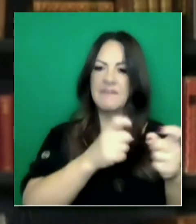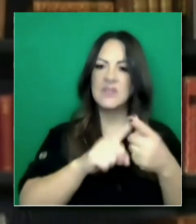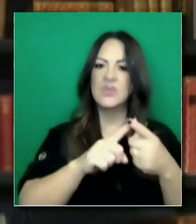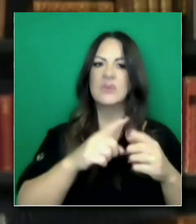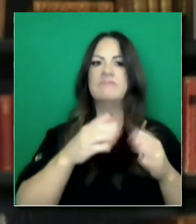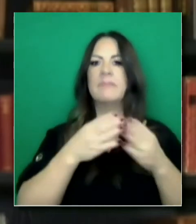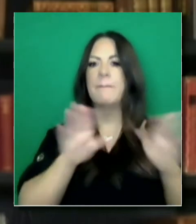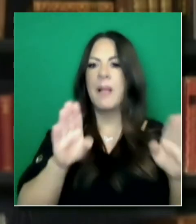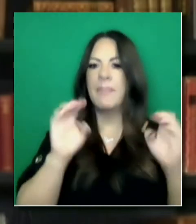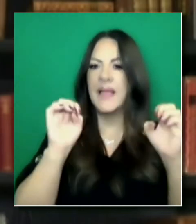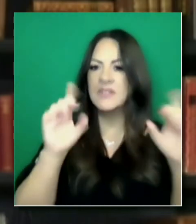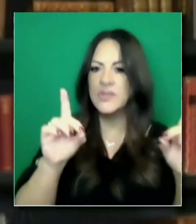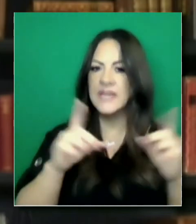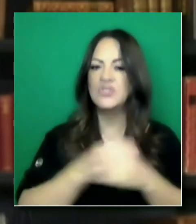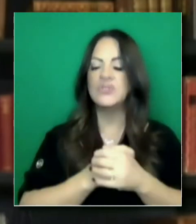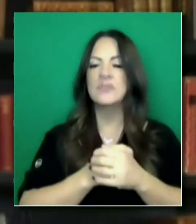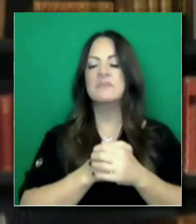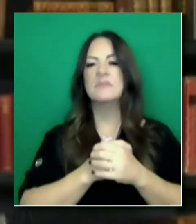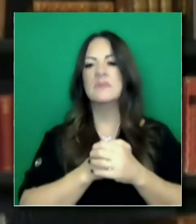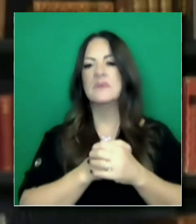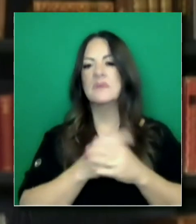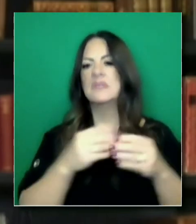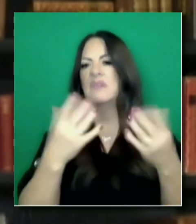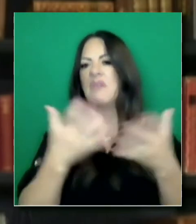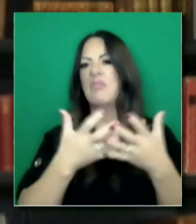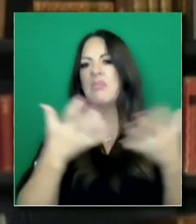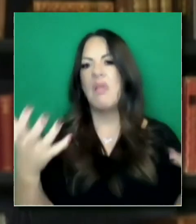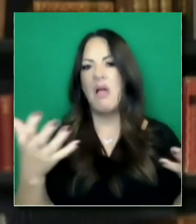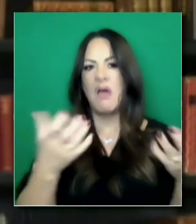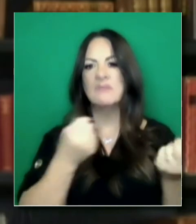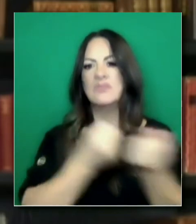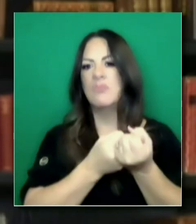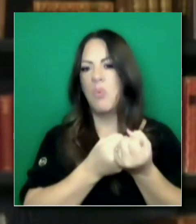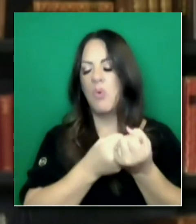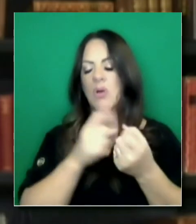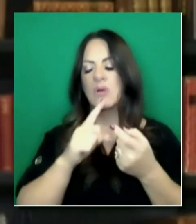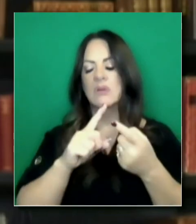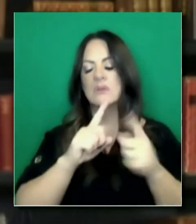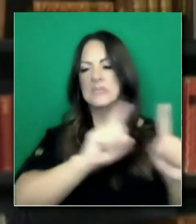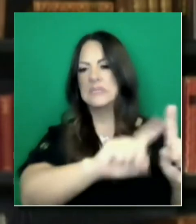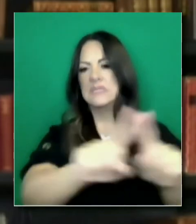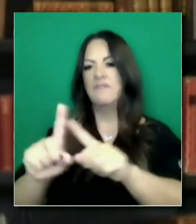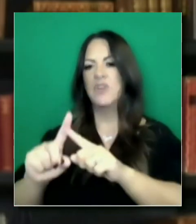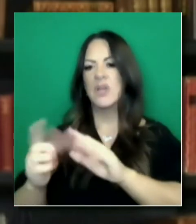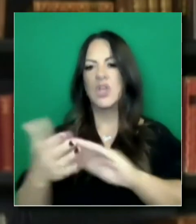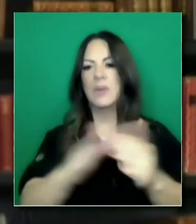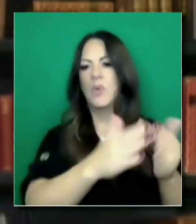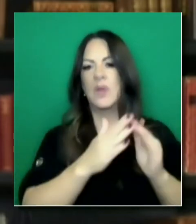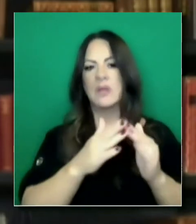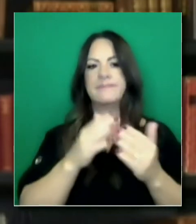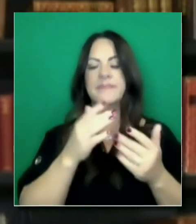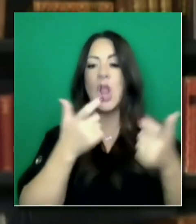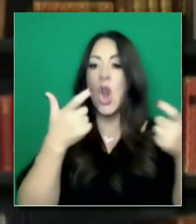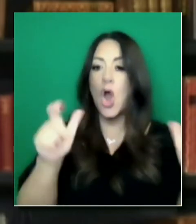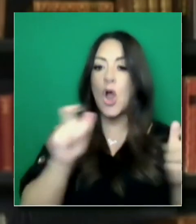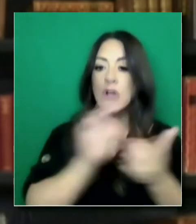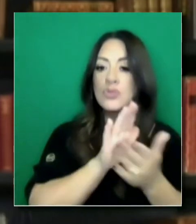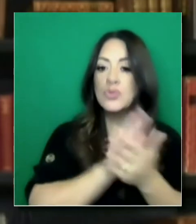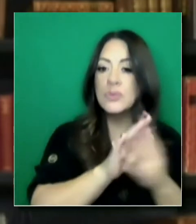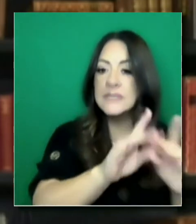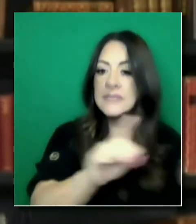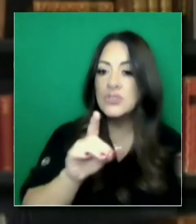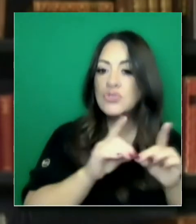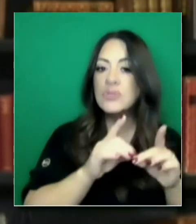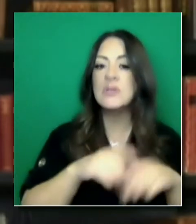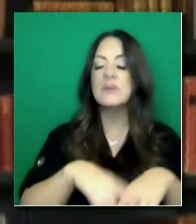spectrum that will provide a lot of relief to communities that have large school districts, and other